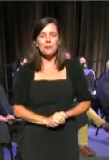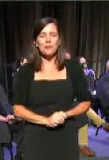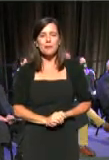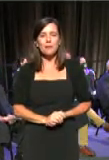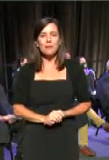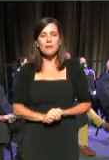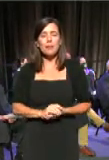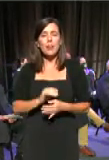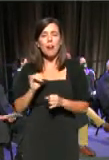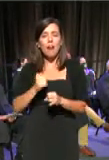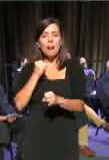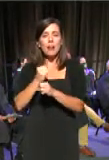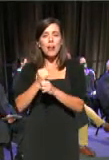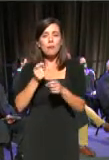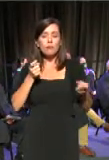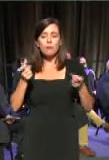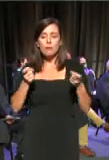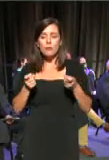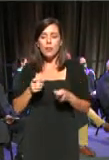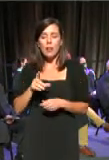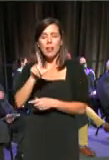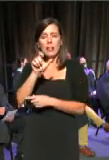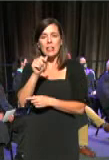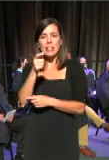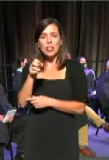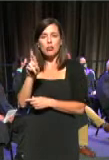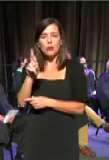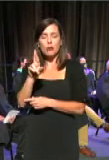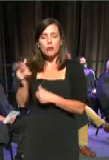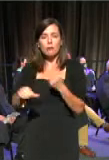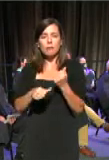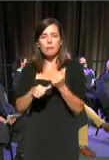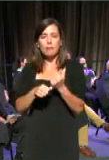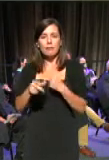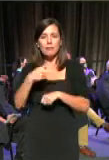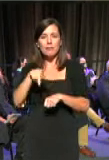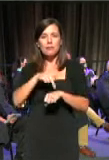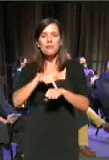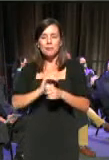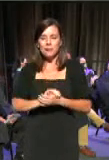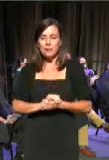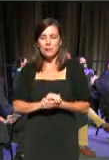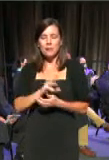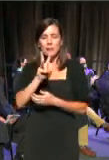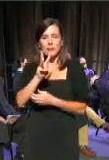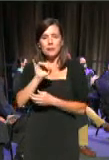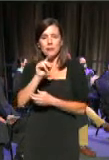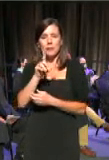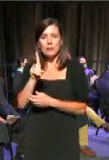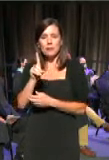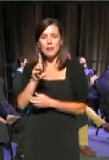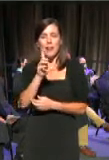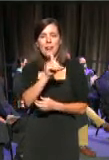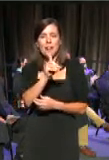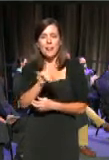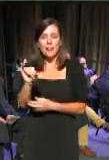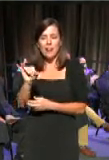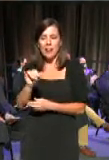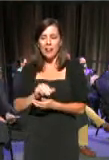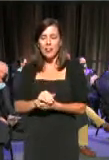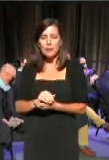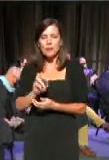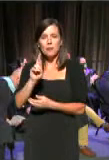Our campus administration, Ms. Donna Lester, our associate principal, Ms. Marion Wild, our director of